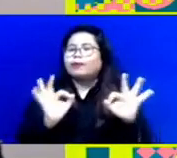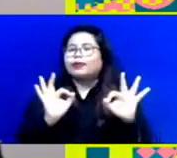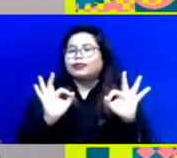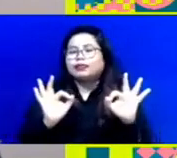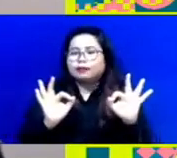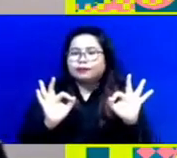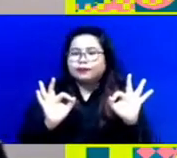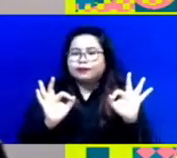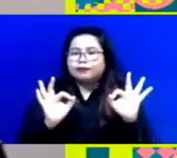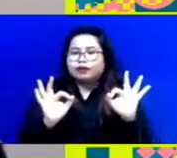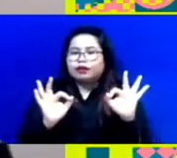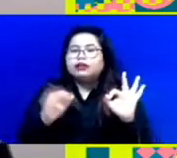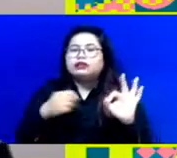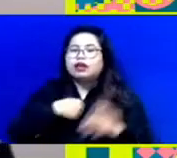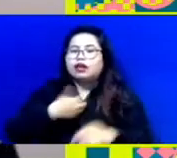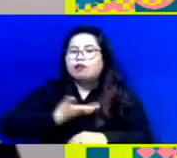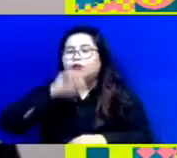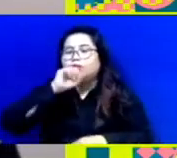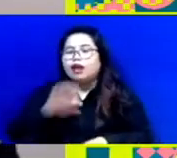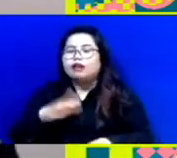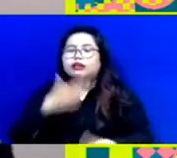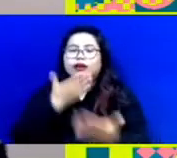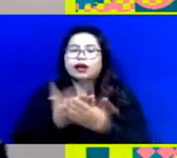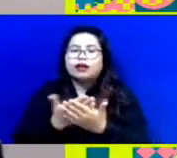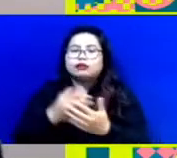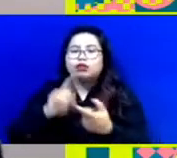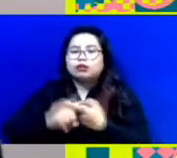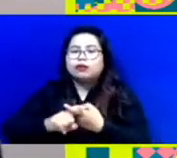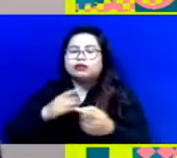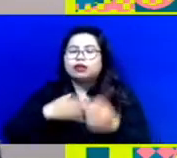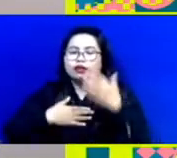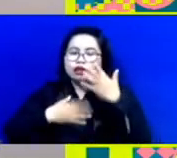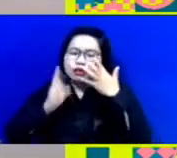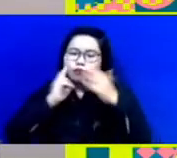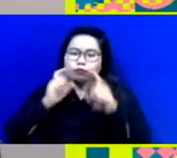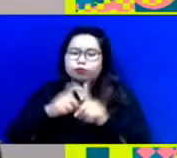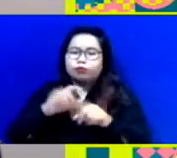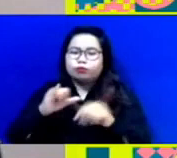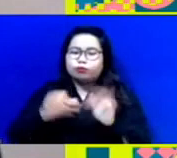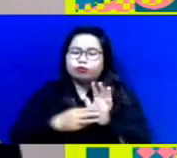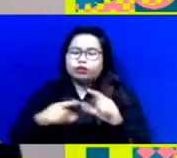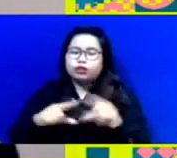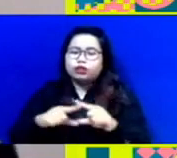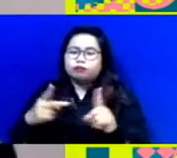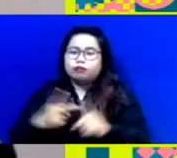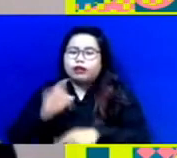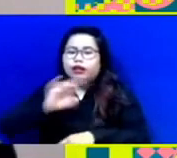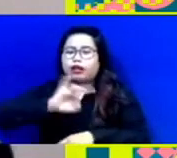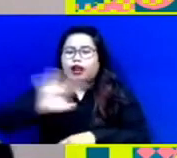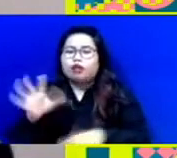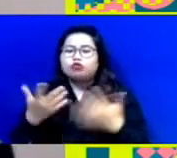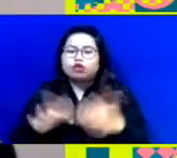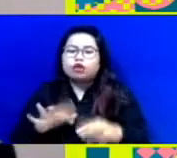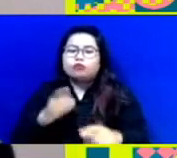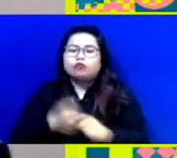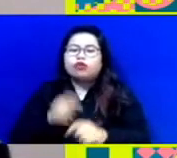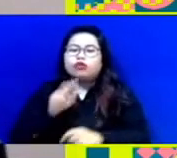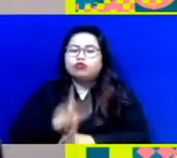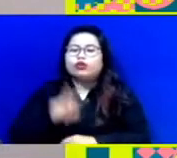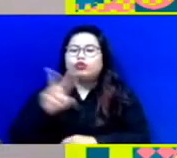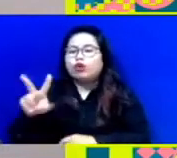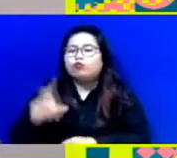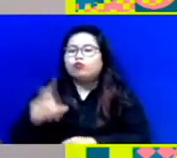my colleagues and, of course, Dima and all of those who led to the creation of the V20, which I feel privileged to be a part, for making this